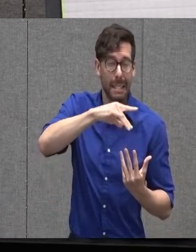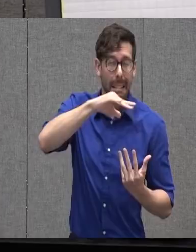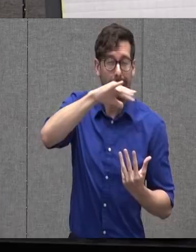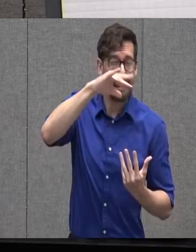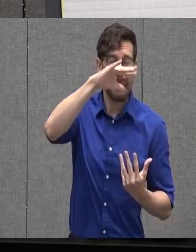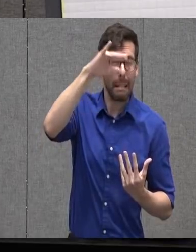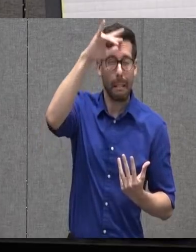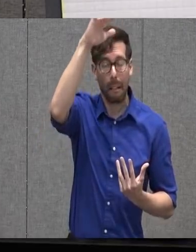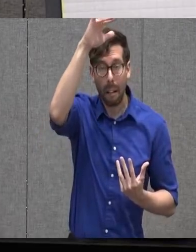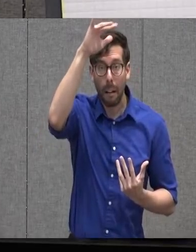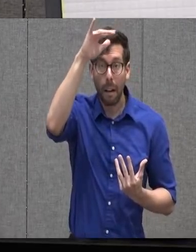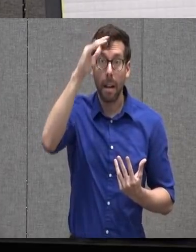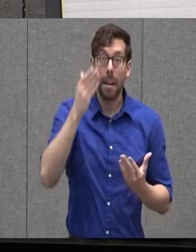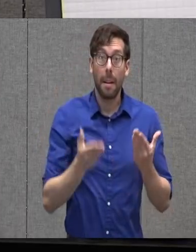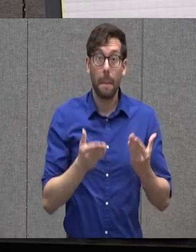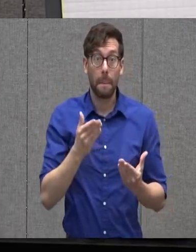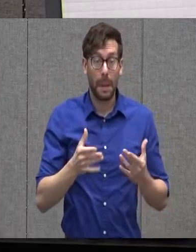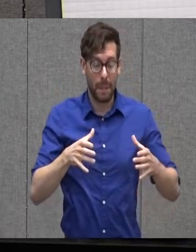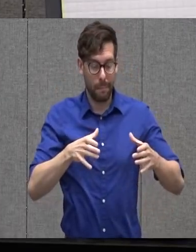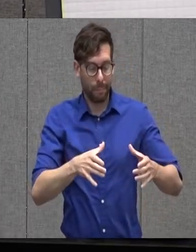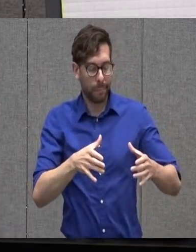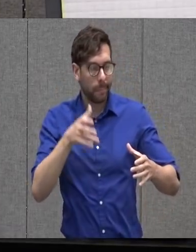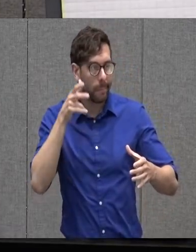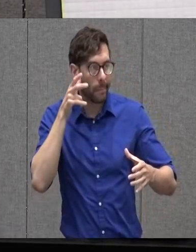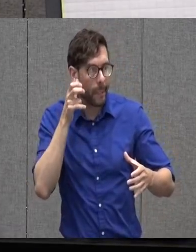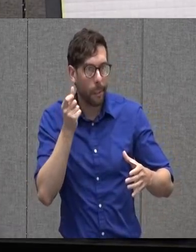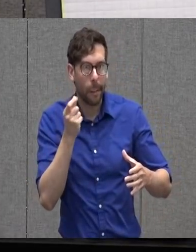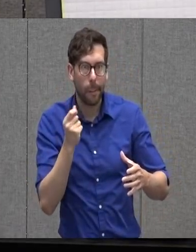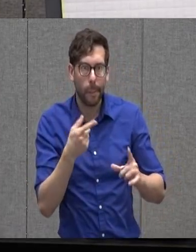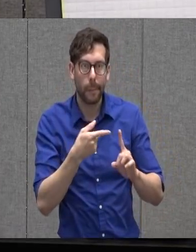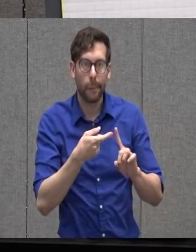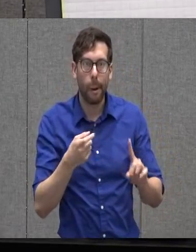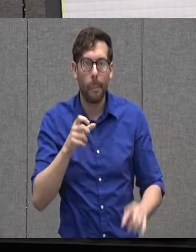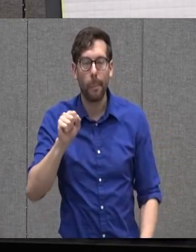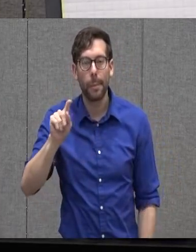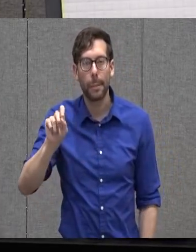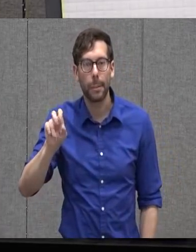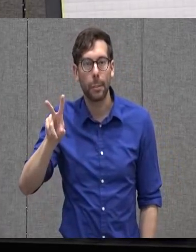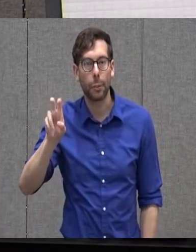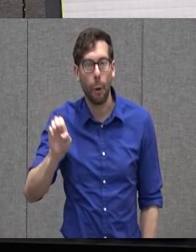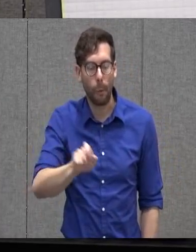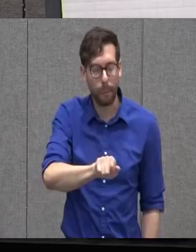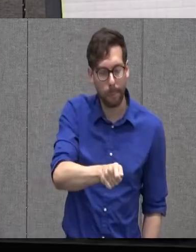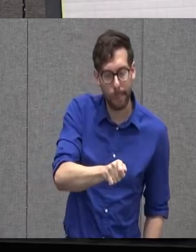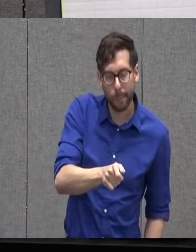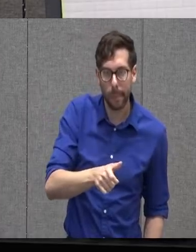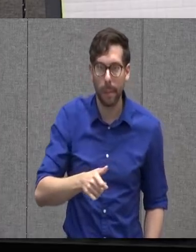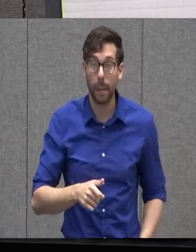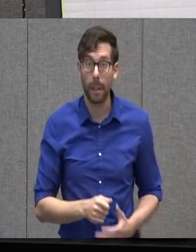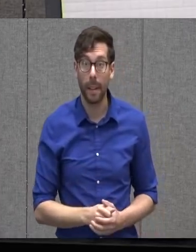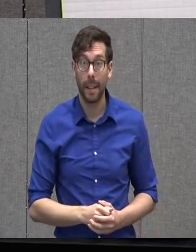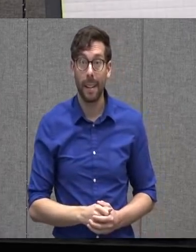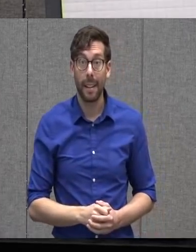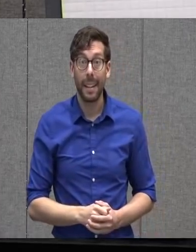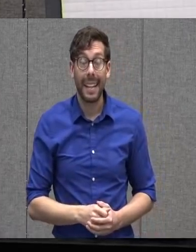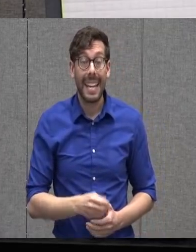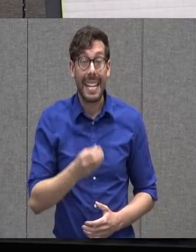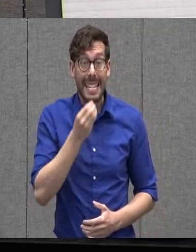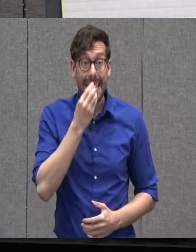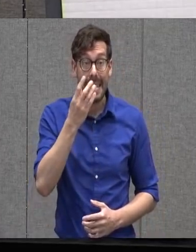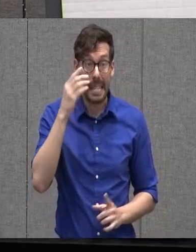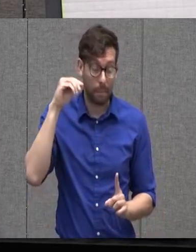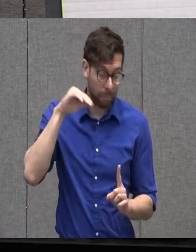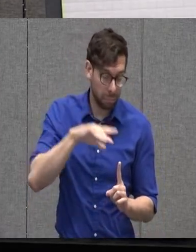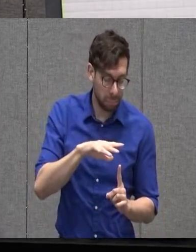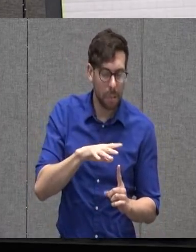the stove. I added heat, and then I still see a clear liquid. And then